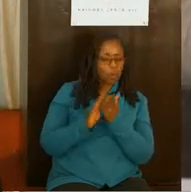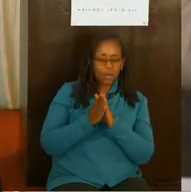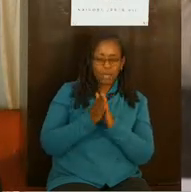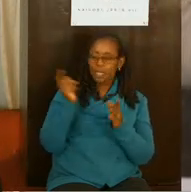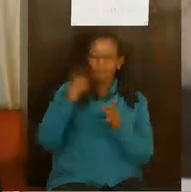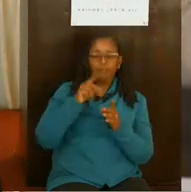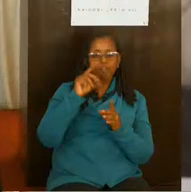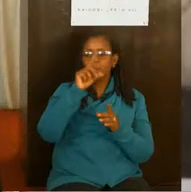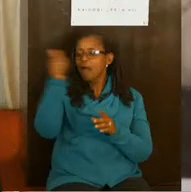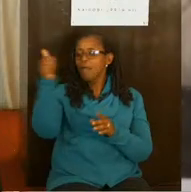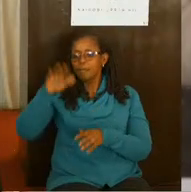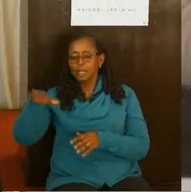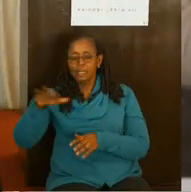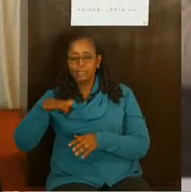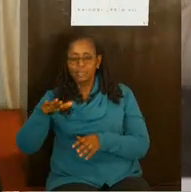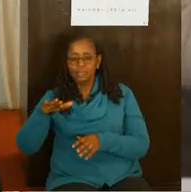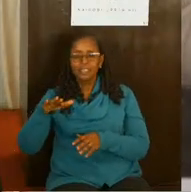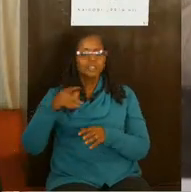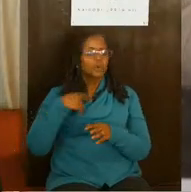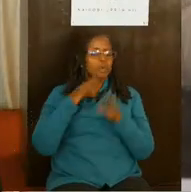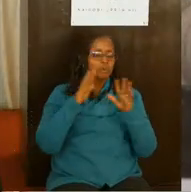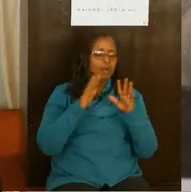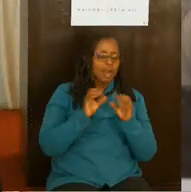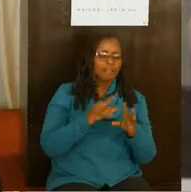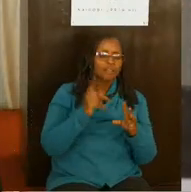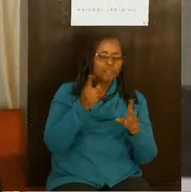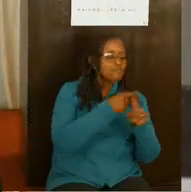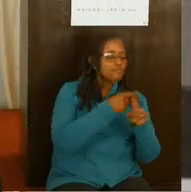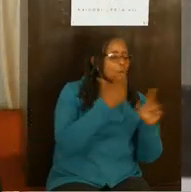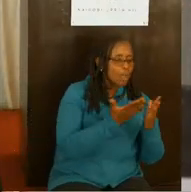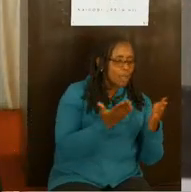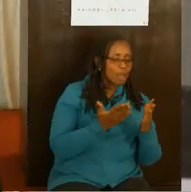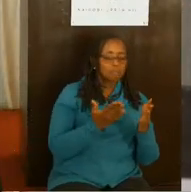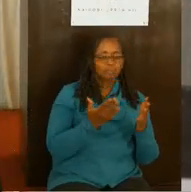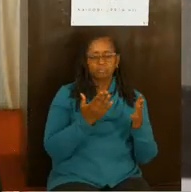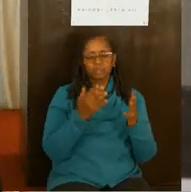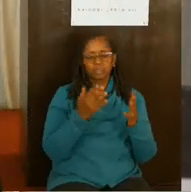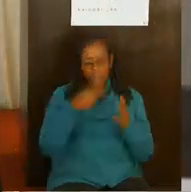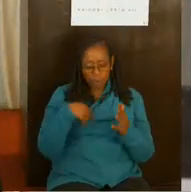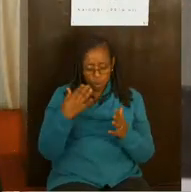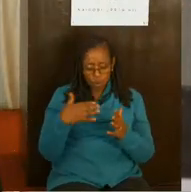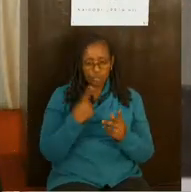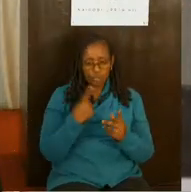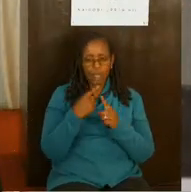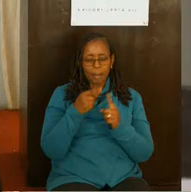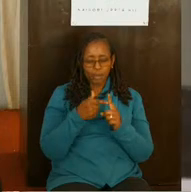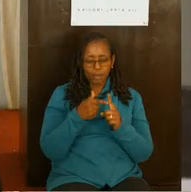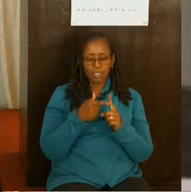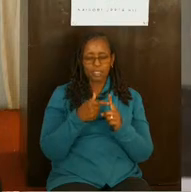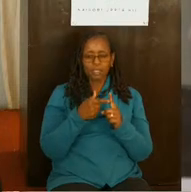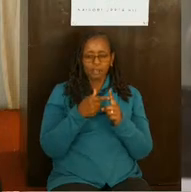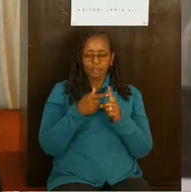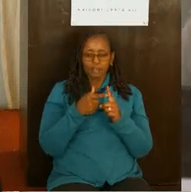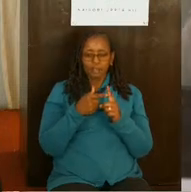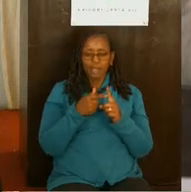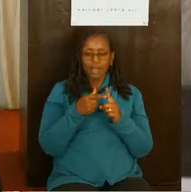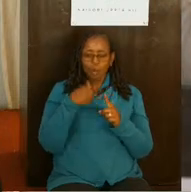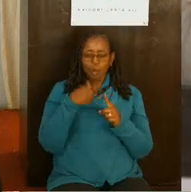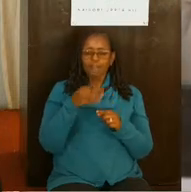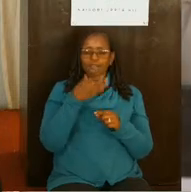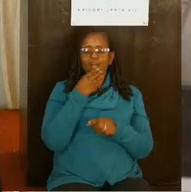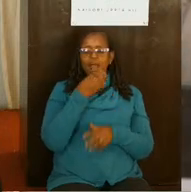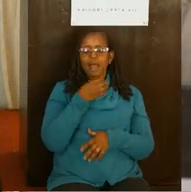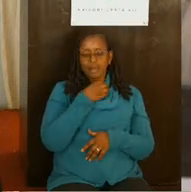person it doesn't matter who you come where you come from we always talk about and ABI Adam or our father